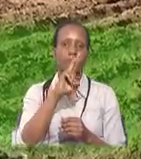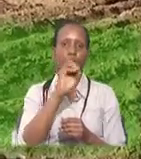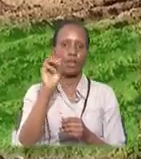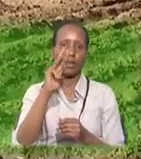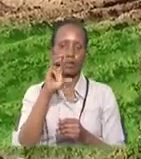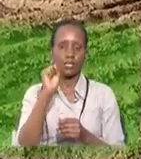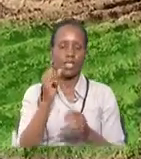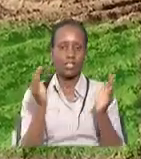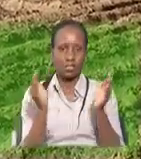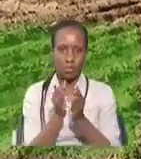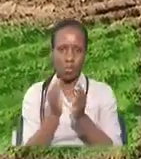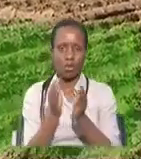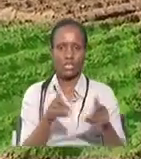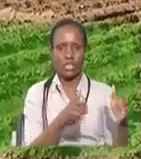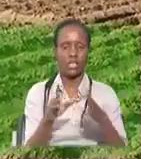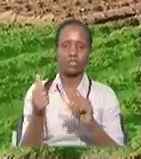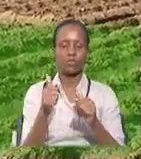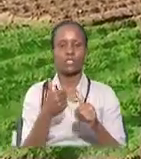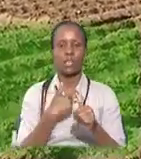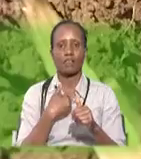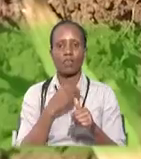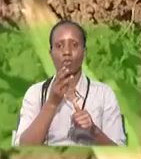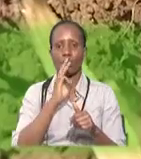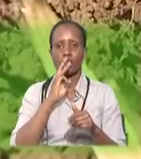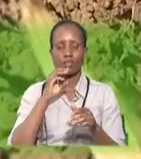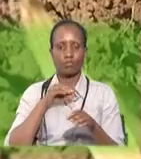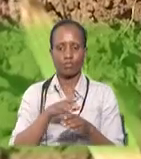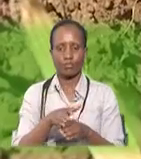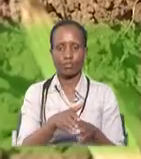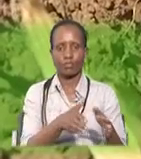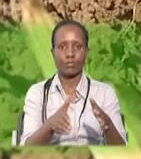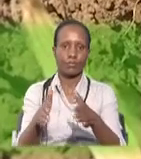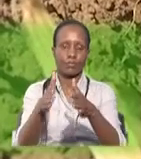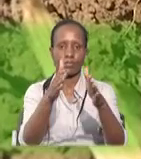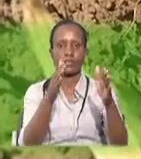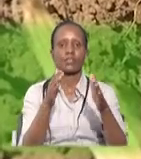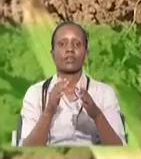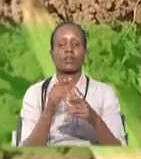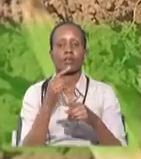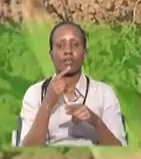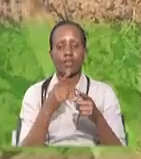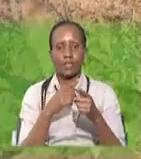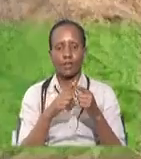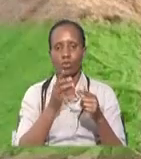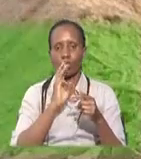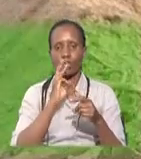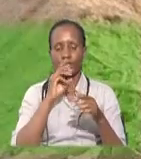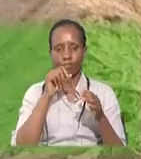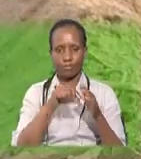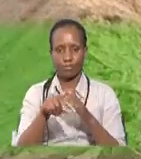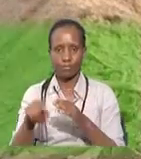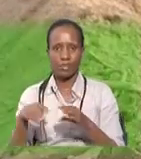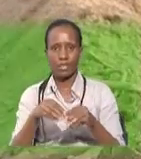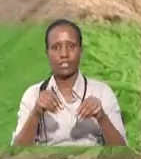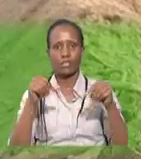Furrows are small channels which carry water down the land slope between crop rows. Water